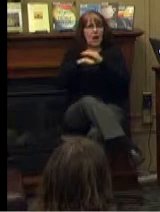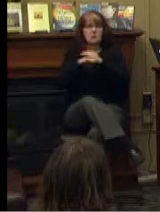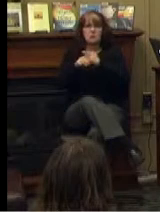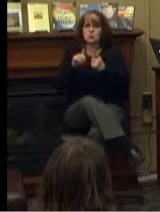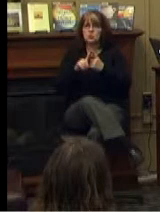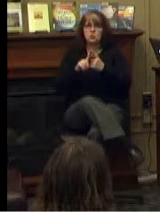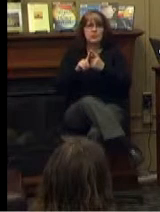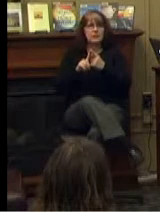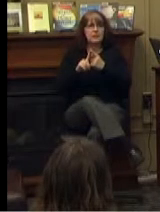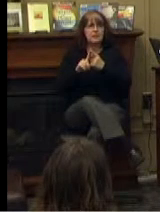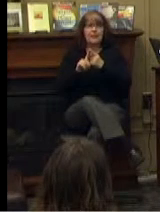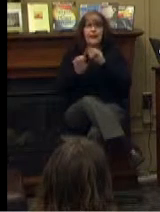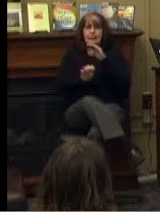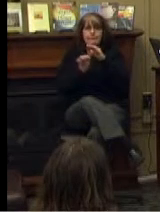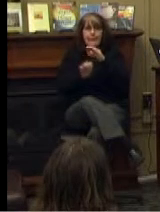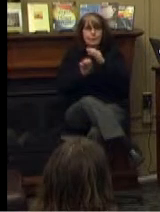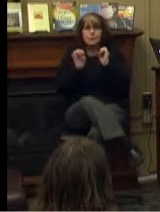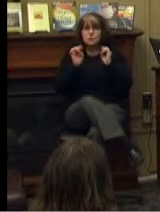school education.